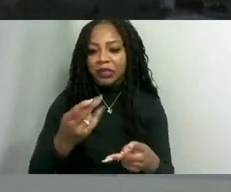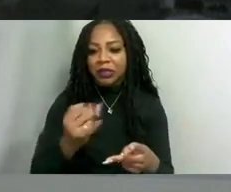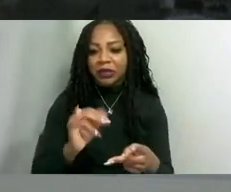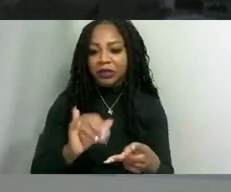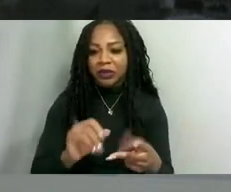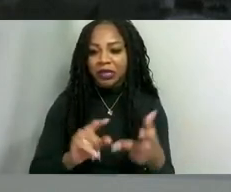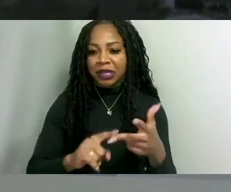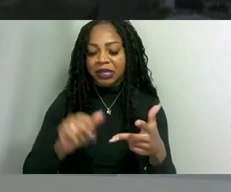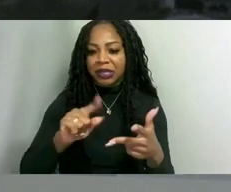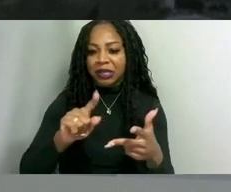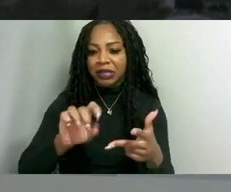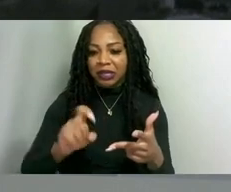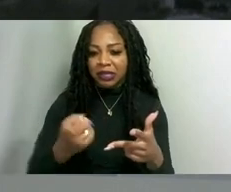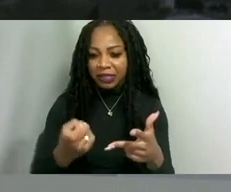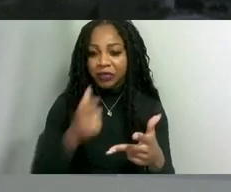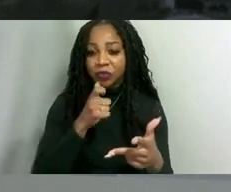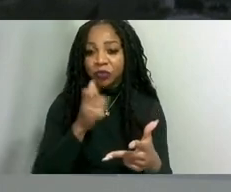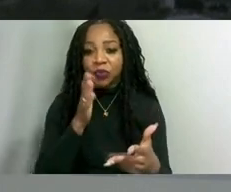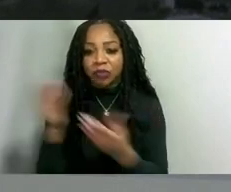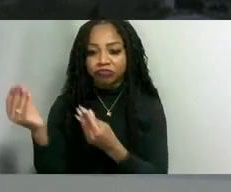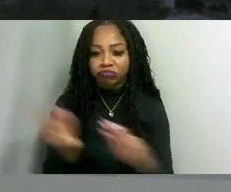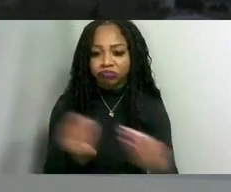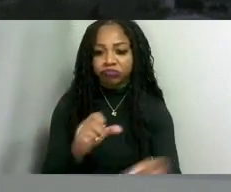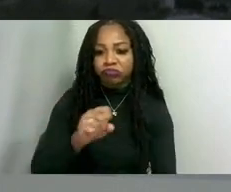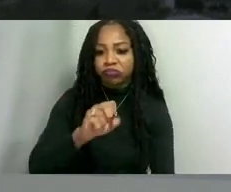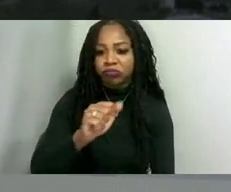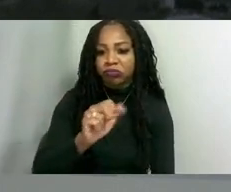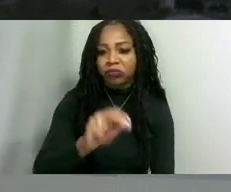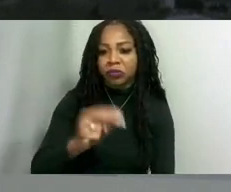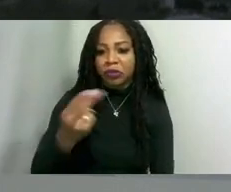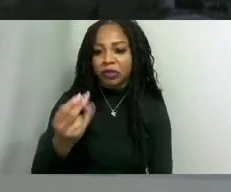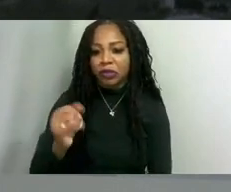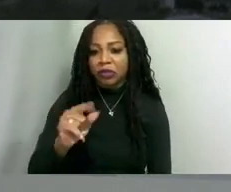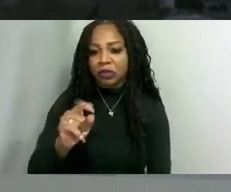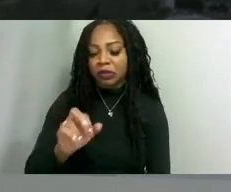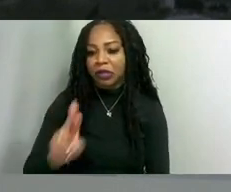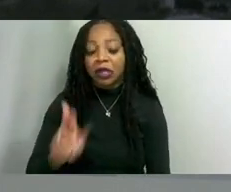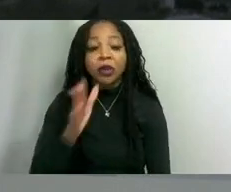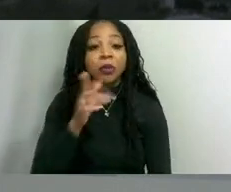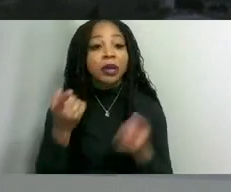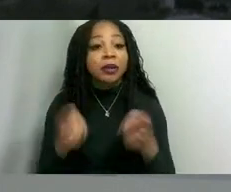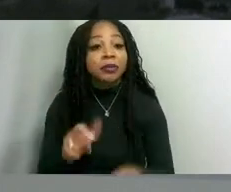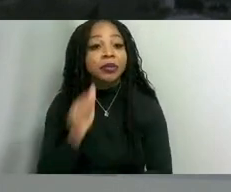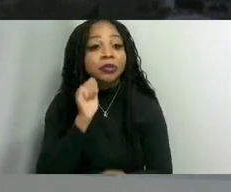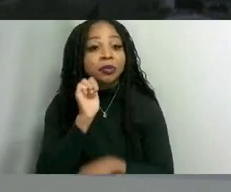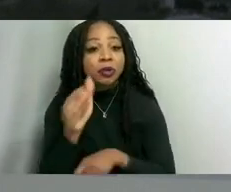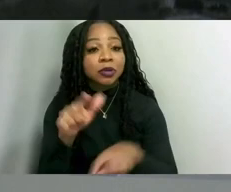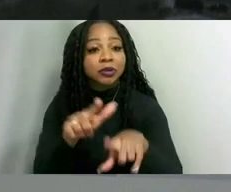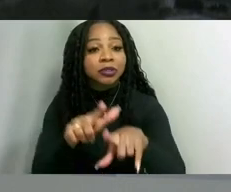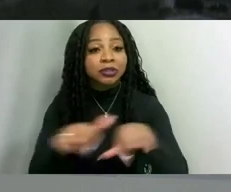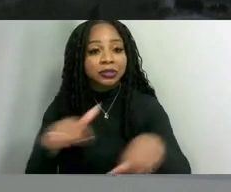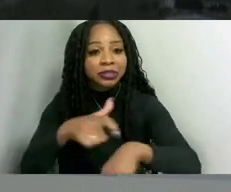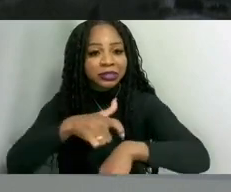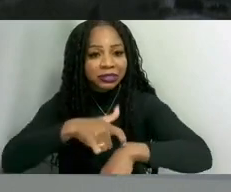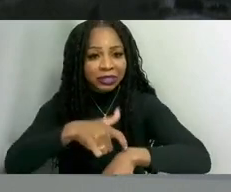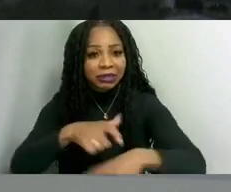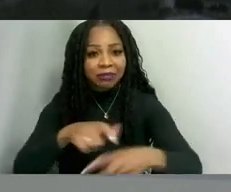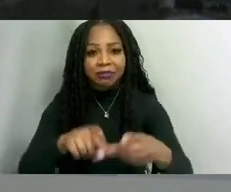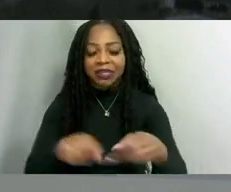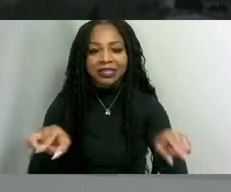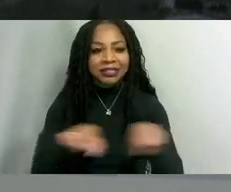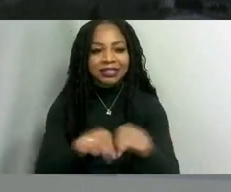Sean Illier. This lecture will take place tomorrow at the same time and in the same place